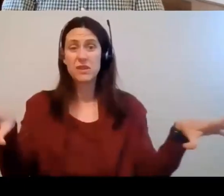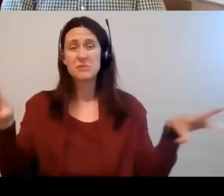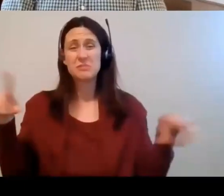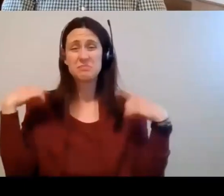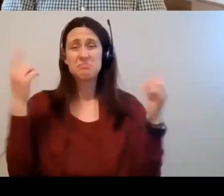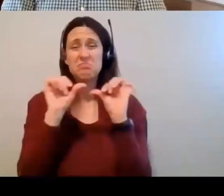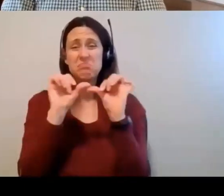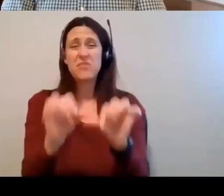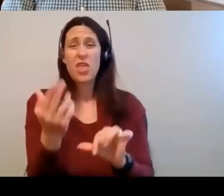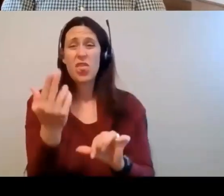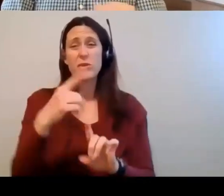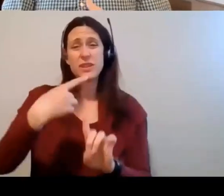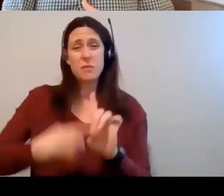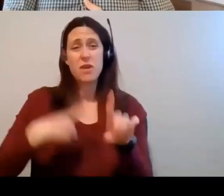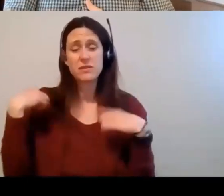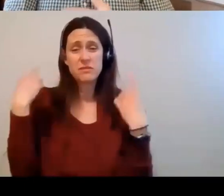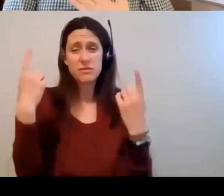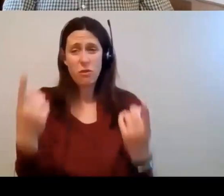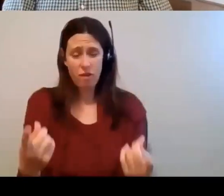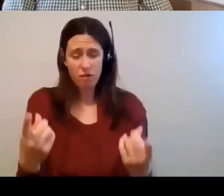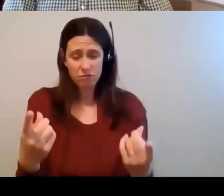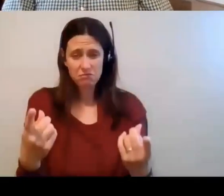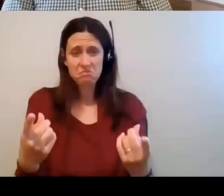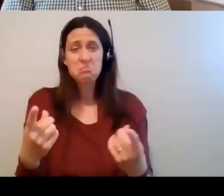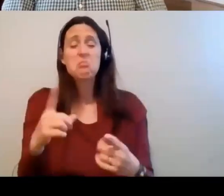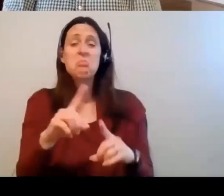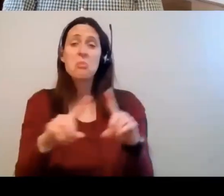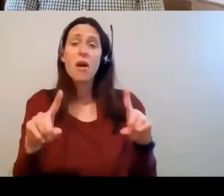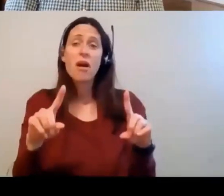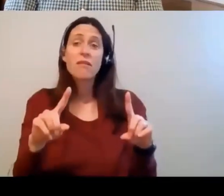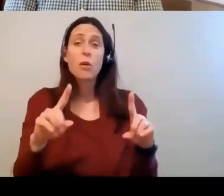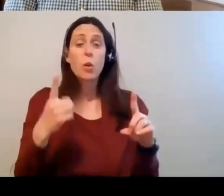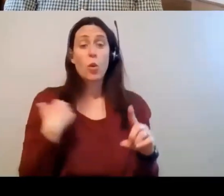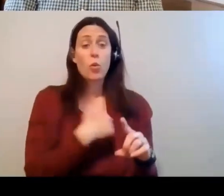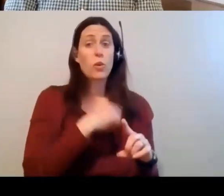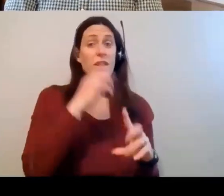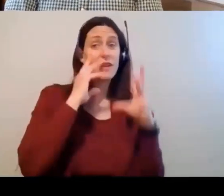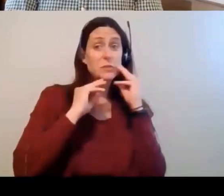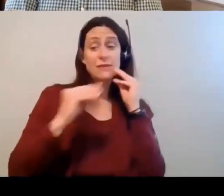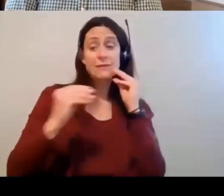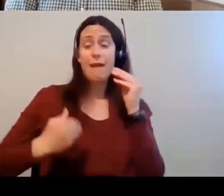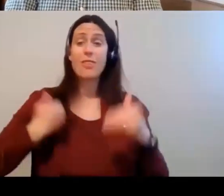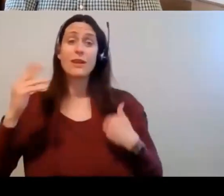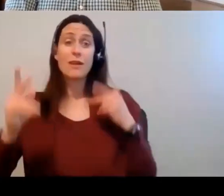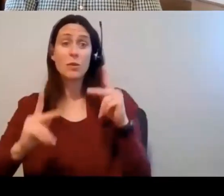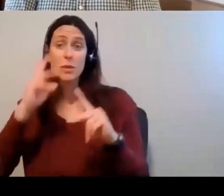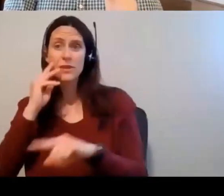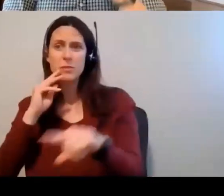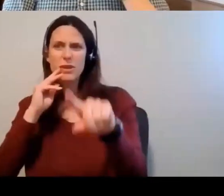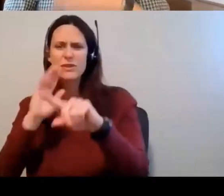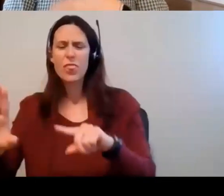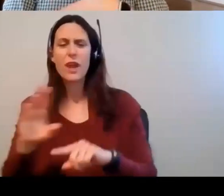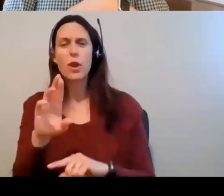wrong. But we have experienced, and the young people have experienced, a complete disturbance of their routine and